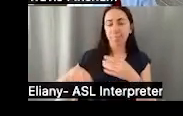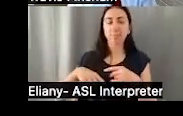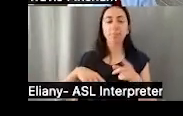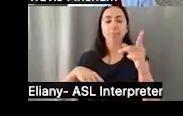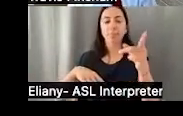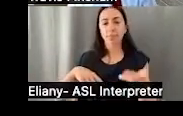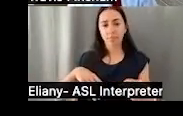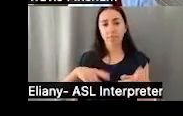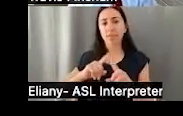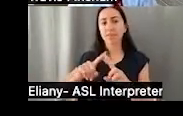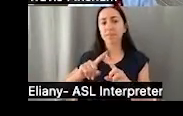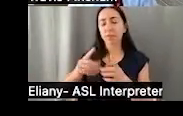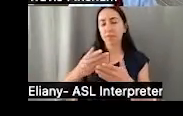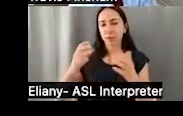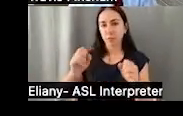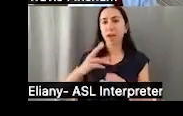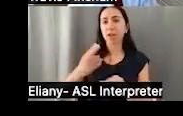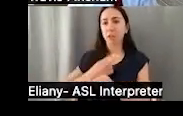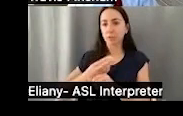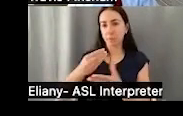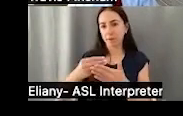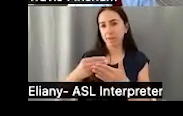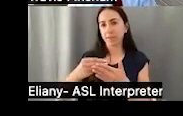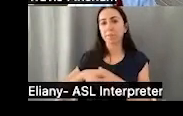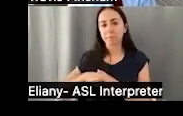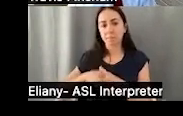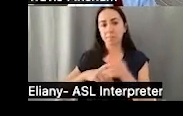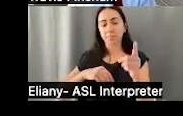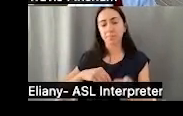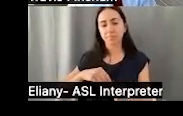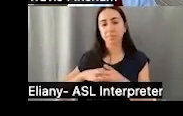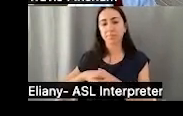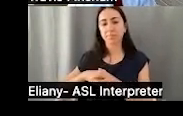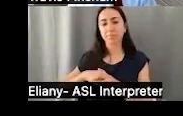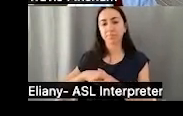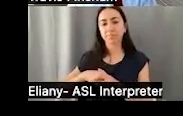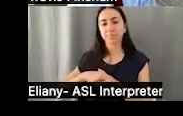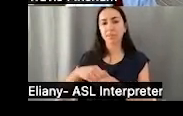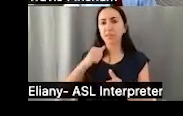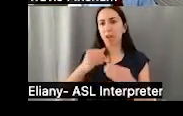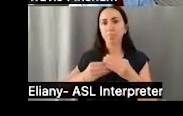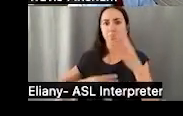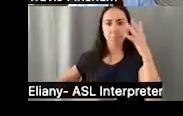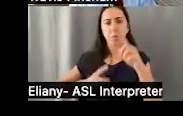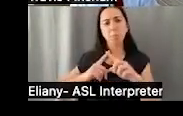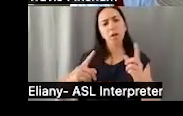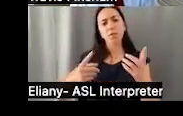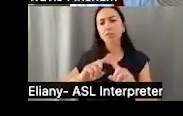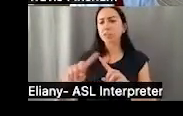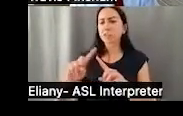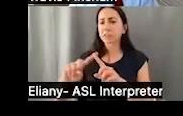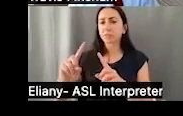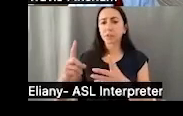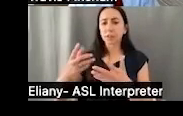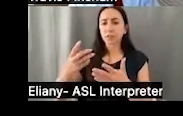of all of the qualified disability expenses, though it's not an exhaustive list. There's probably lots of expenses